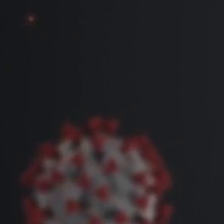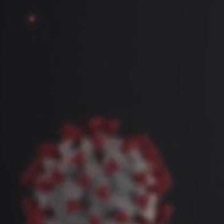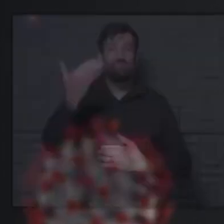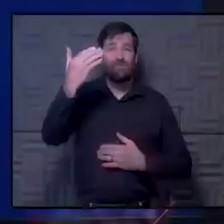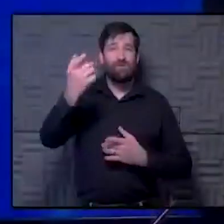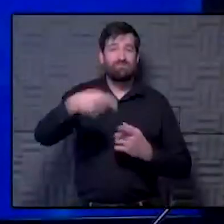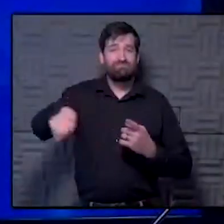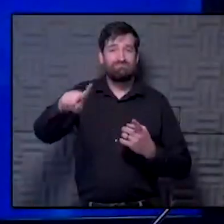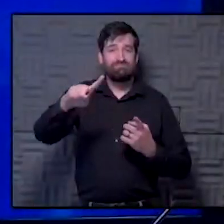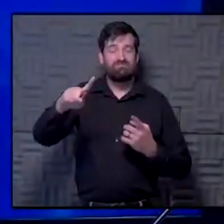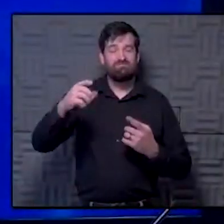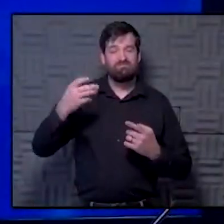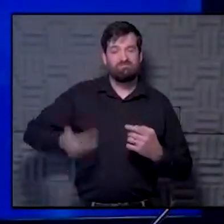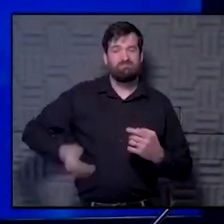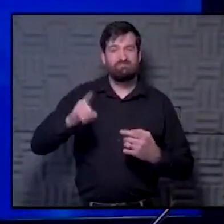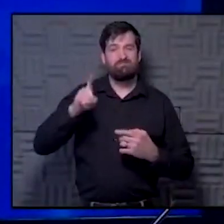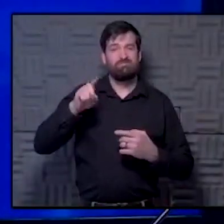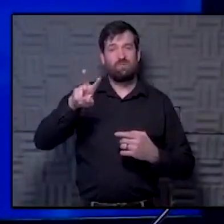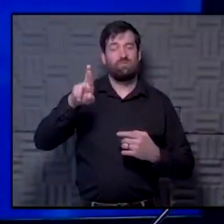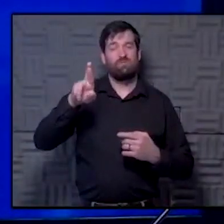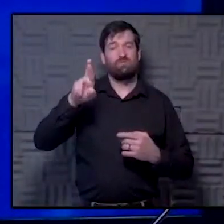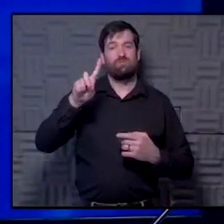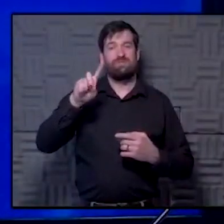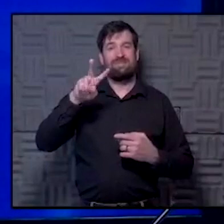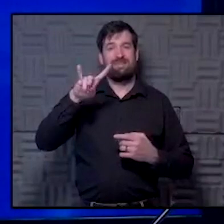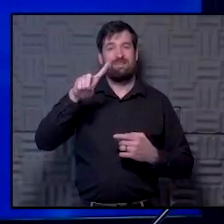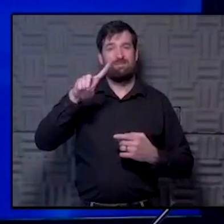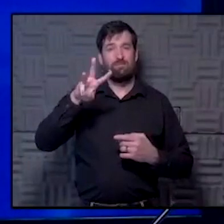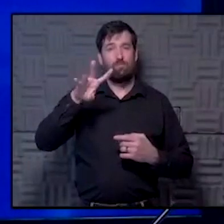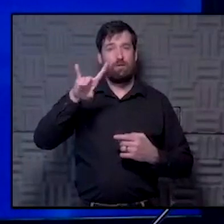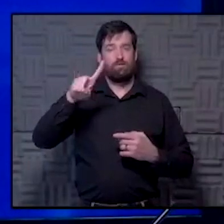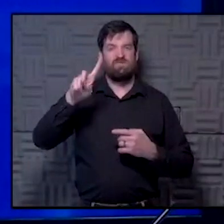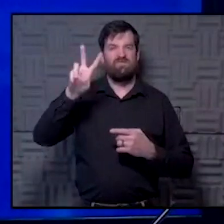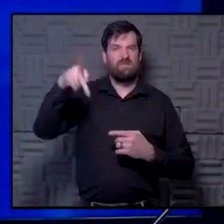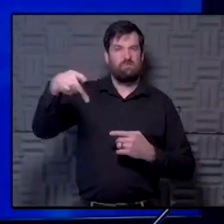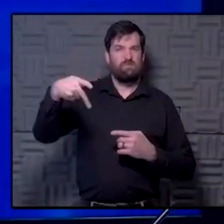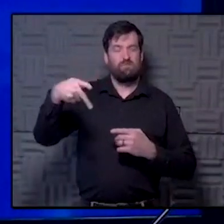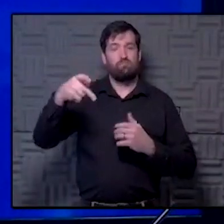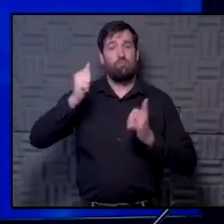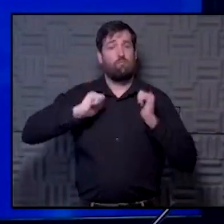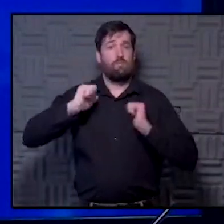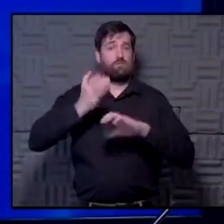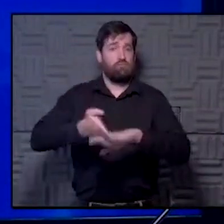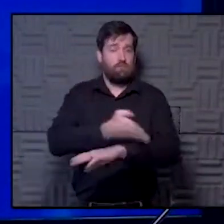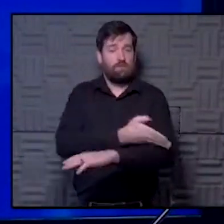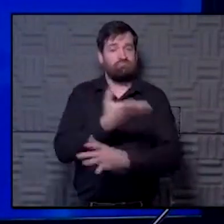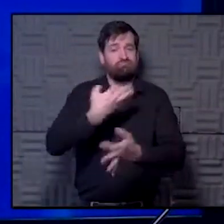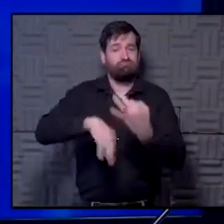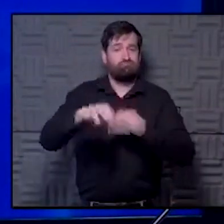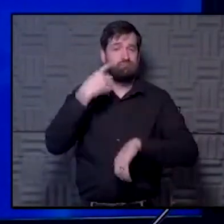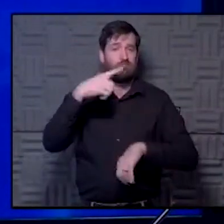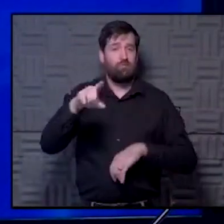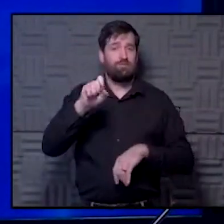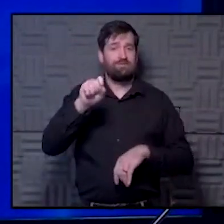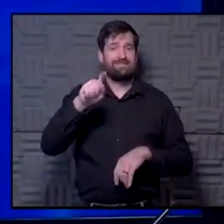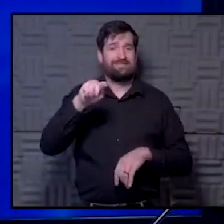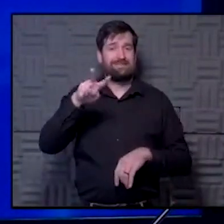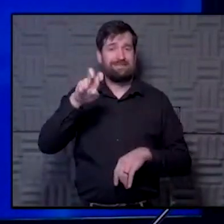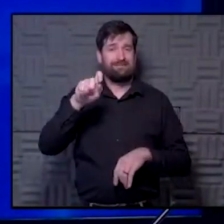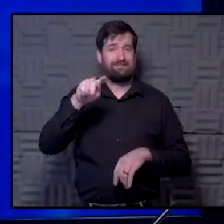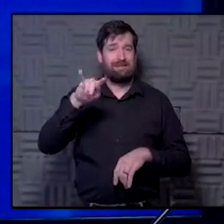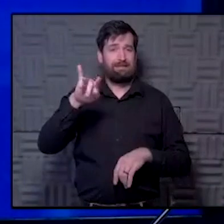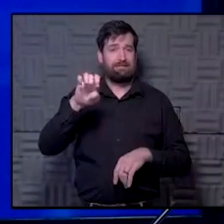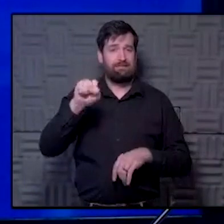Good morning, everyone. I'm Dr. David Wild, Vice President of Performance Improvement, here again with you, sitting in for Dr. Steve Stice, our Chief Medical